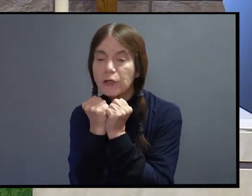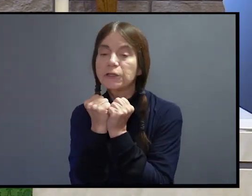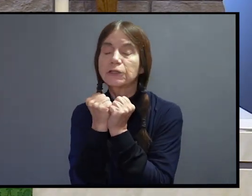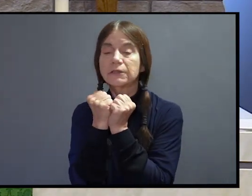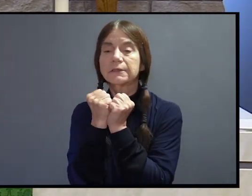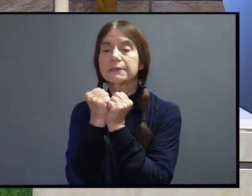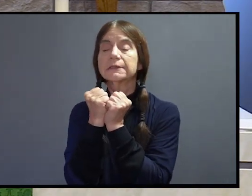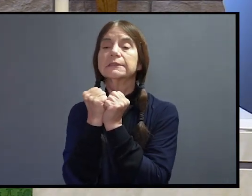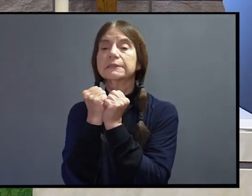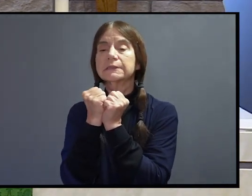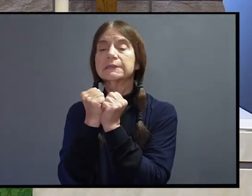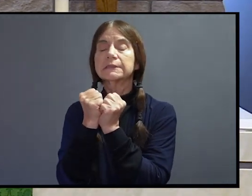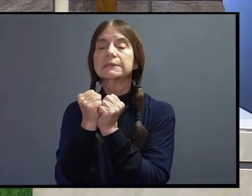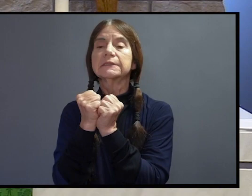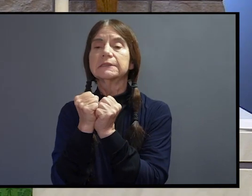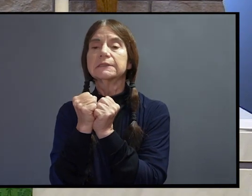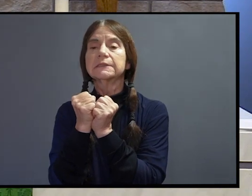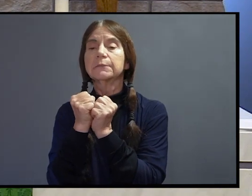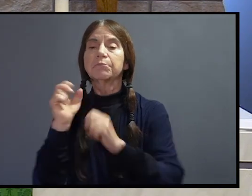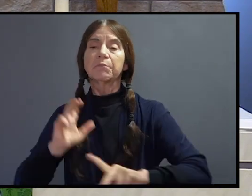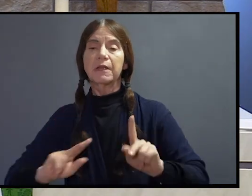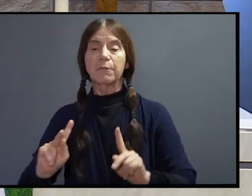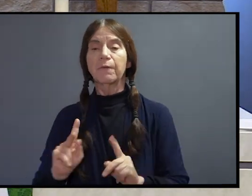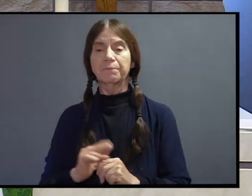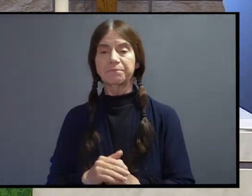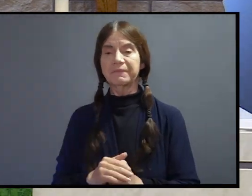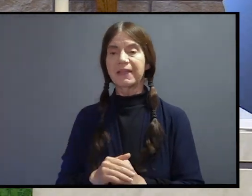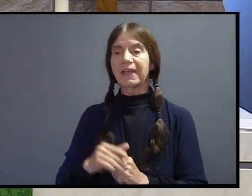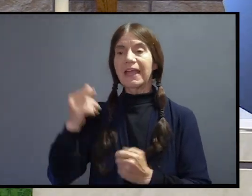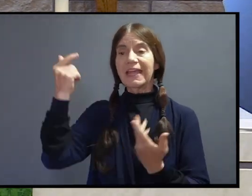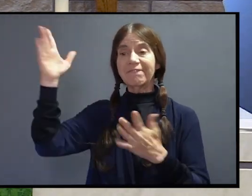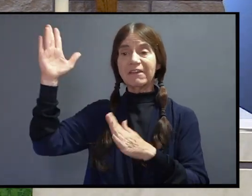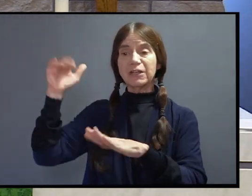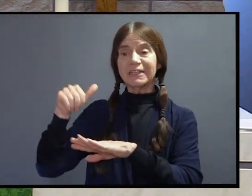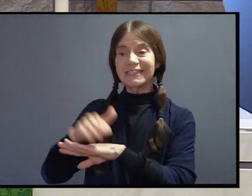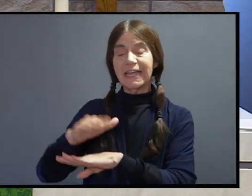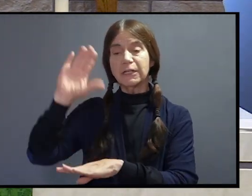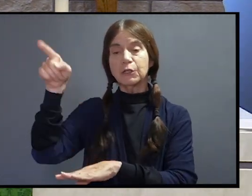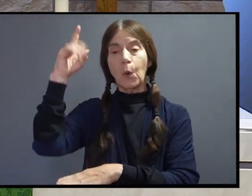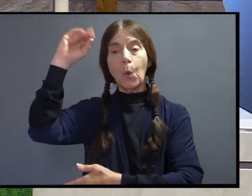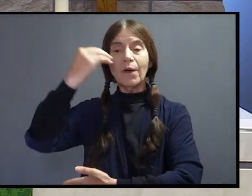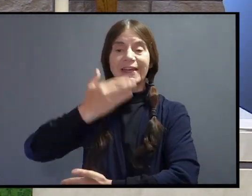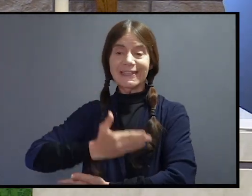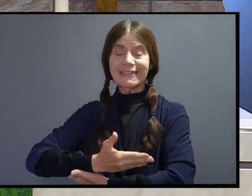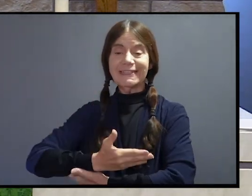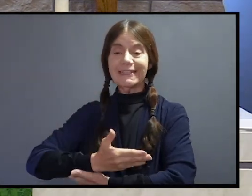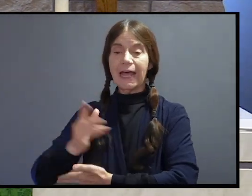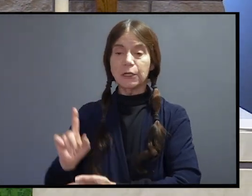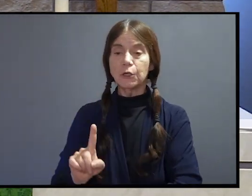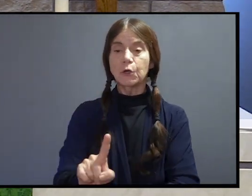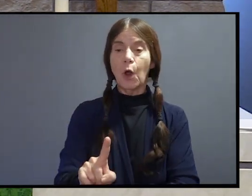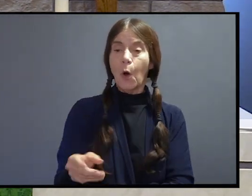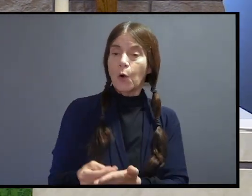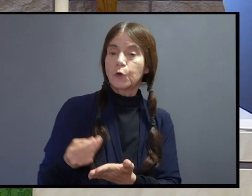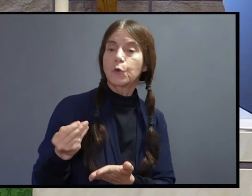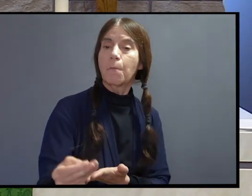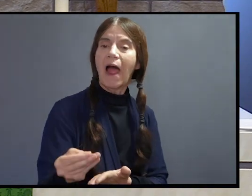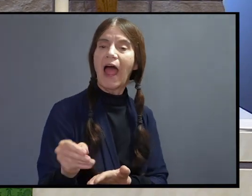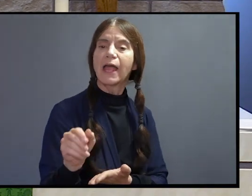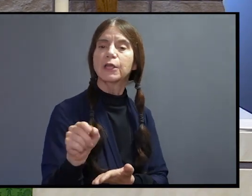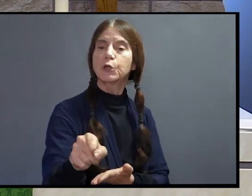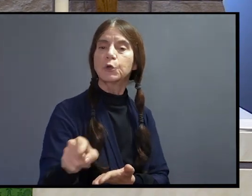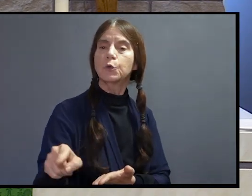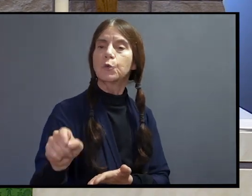possession." And so He has sent His only begotten Son to purchase you,